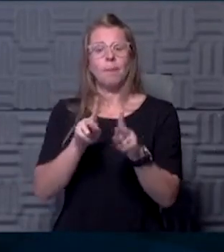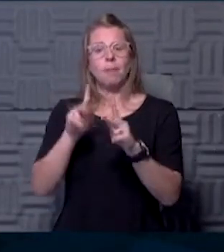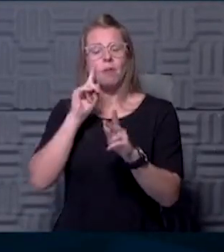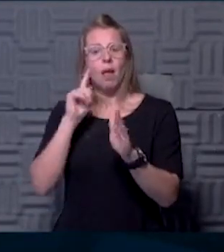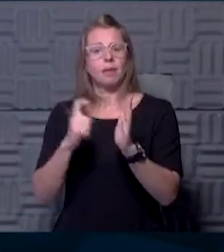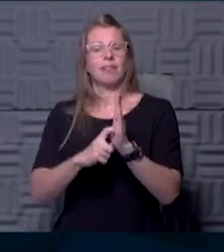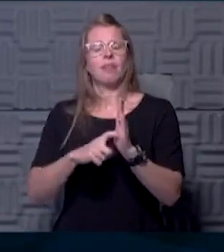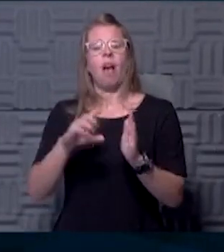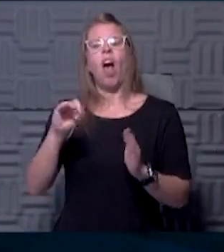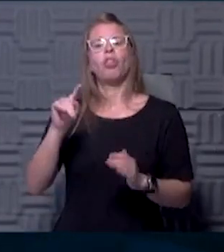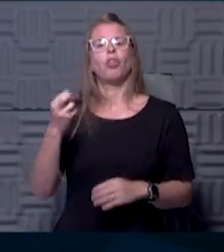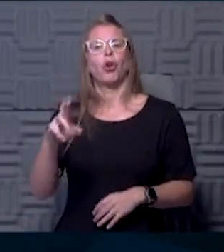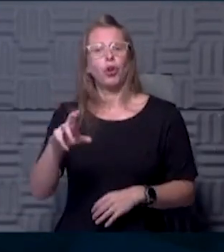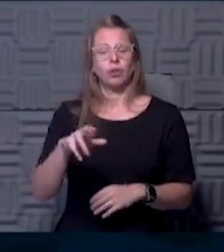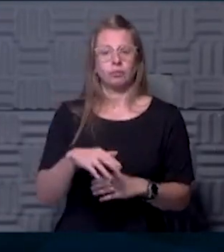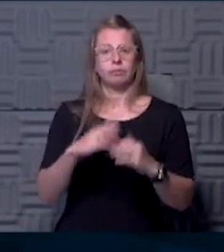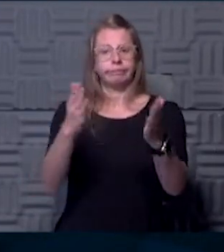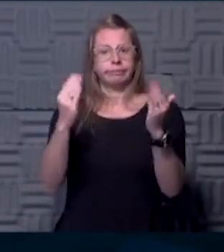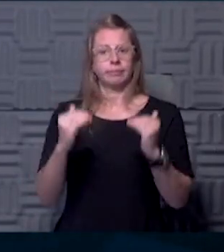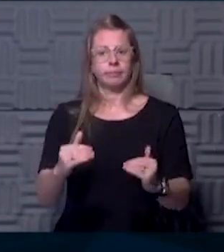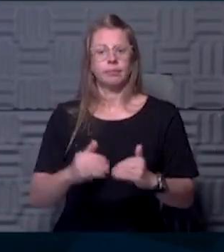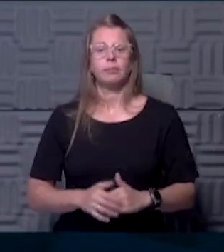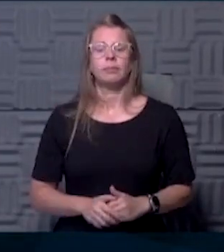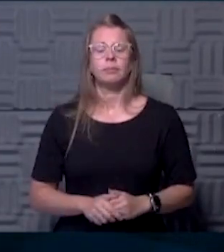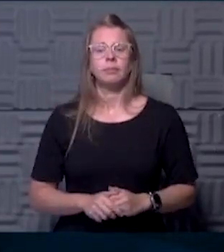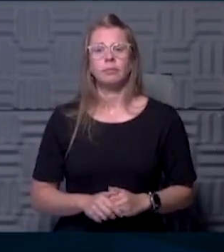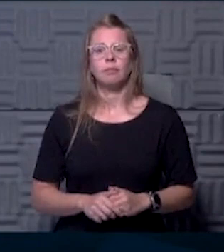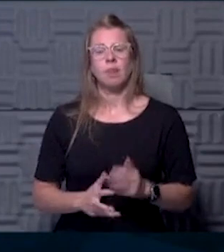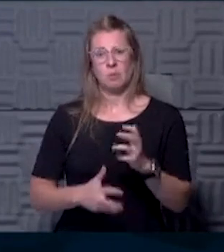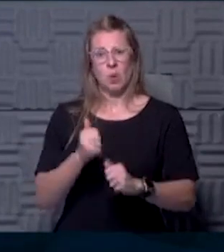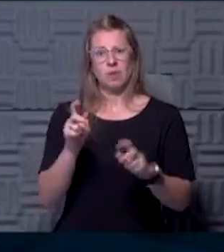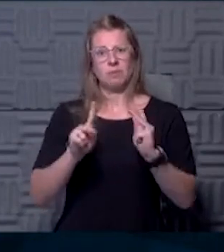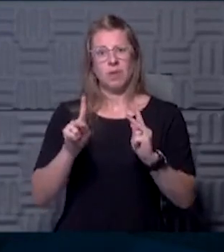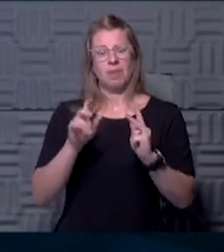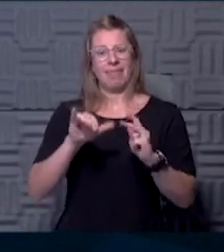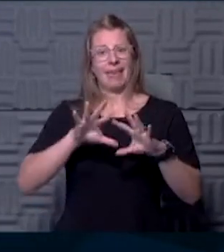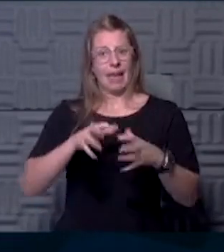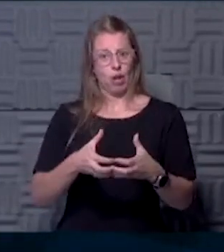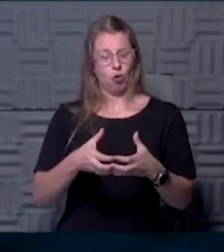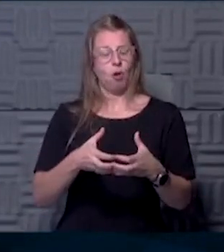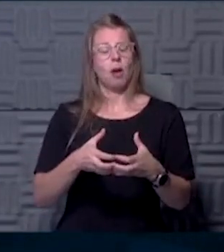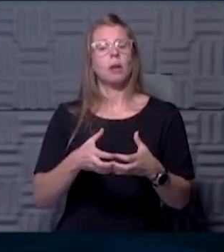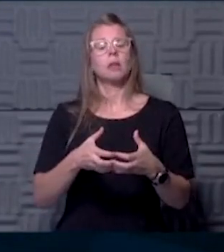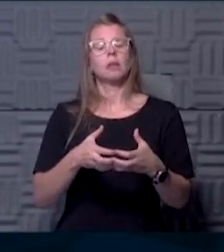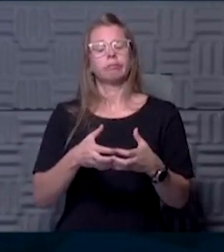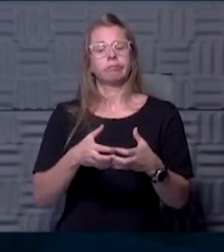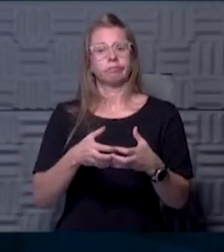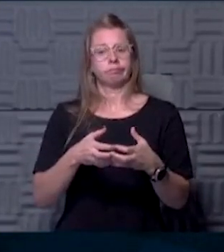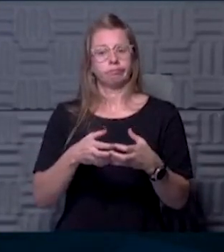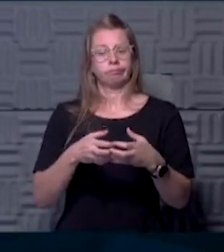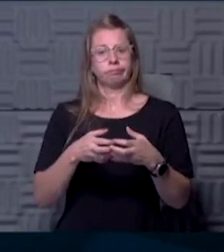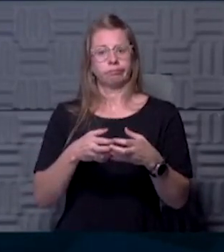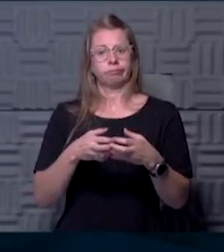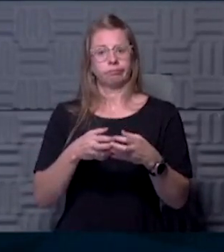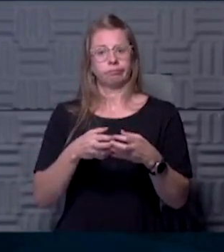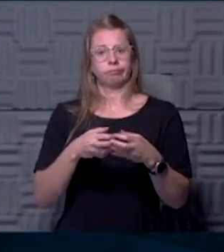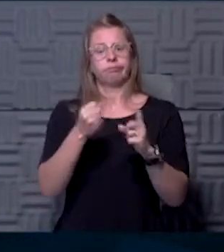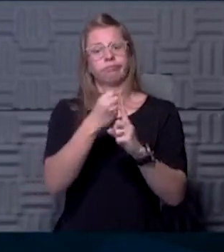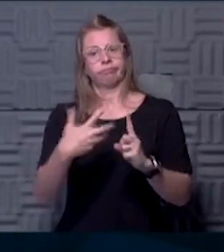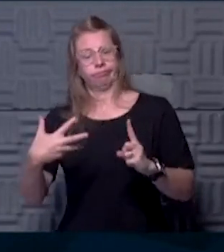as other. Next slide. And most people in that category then identify as the